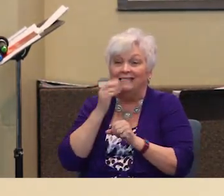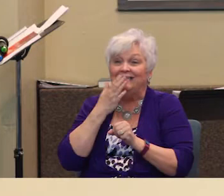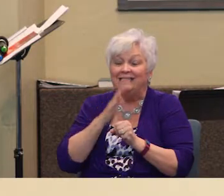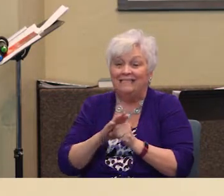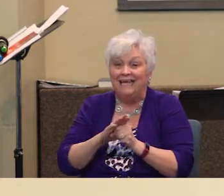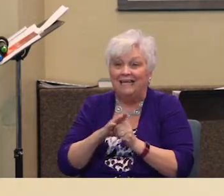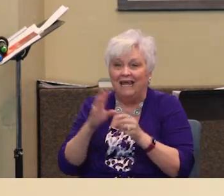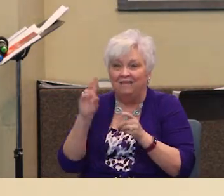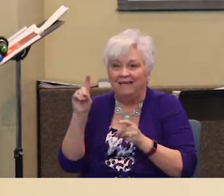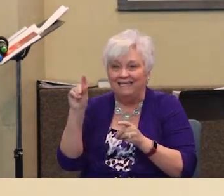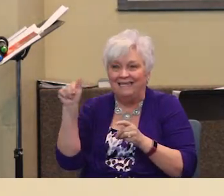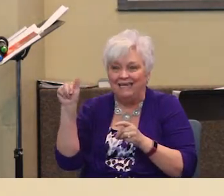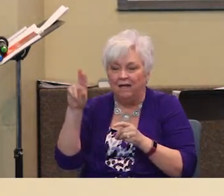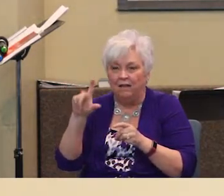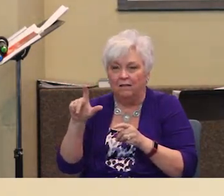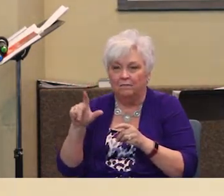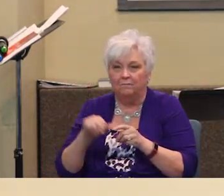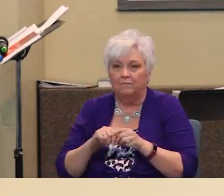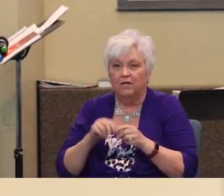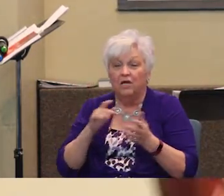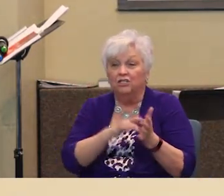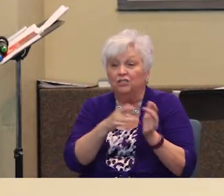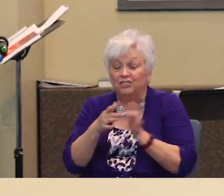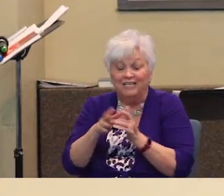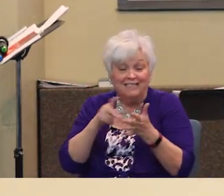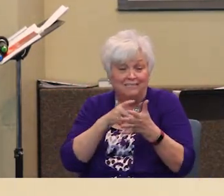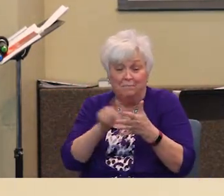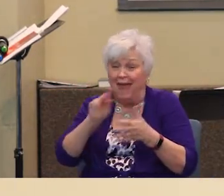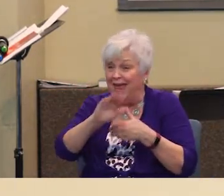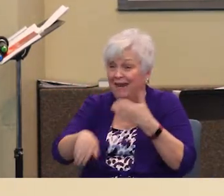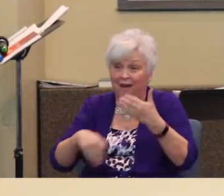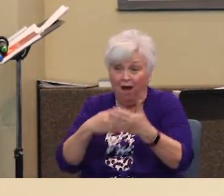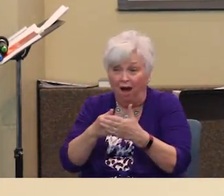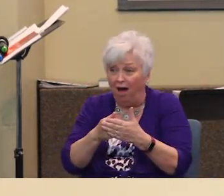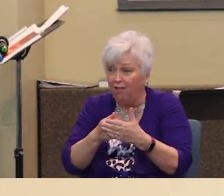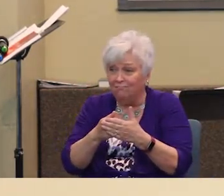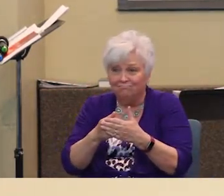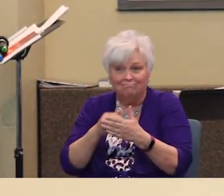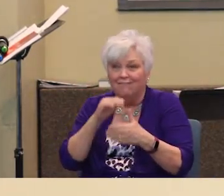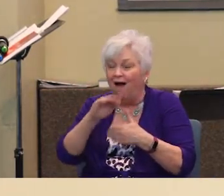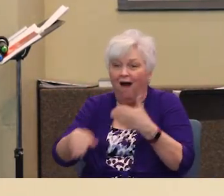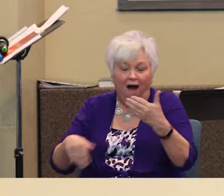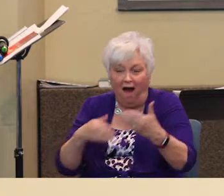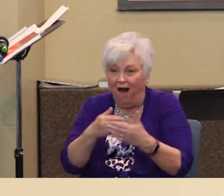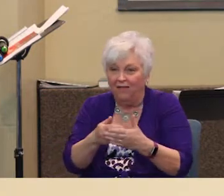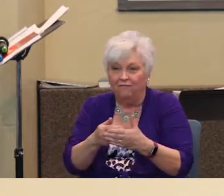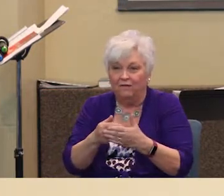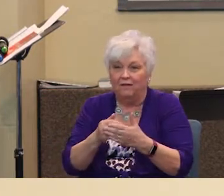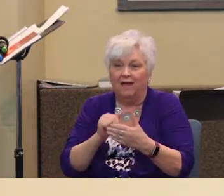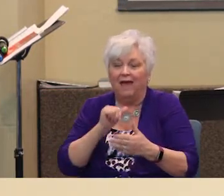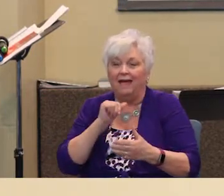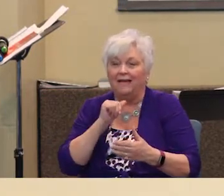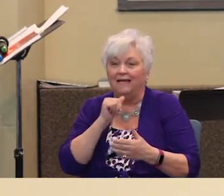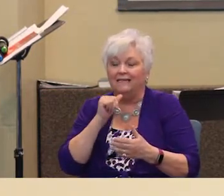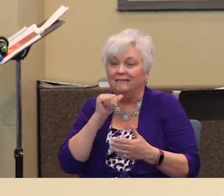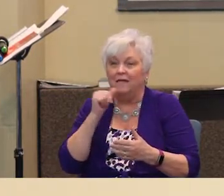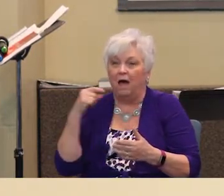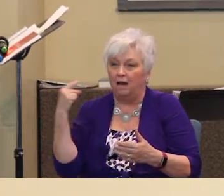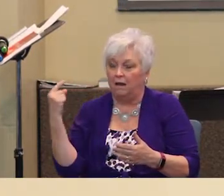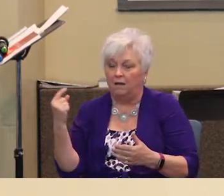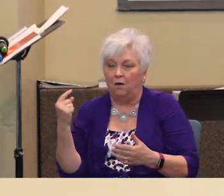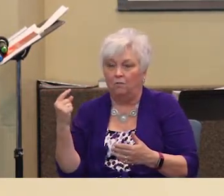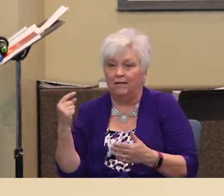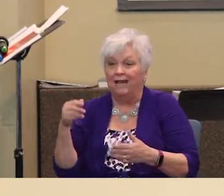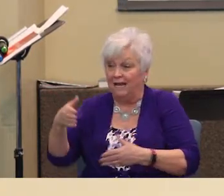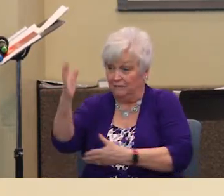It is finished. Jesus paid it all. He paid for all of it. And he's God alone. There is no